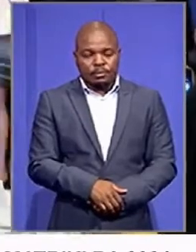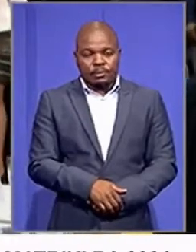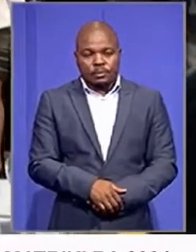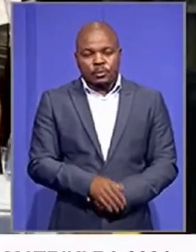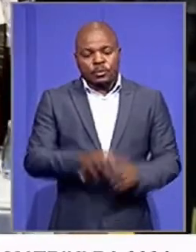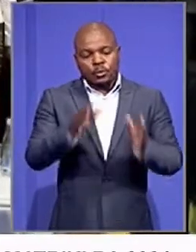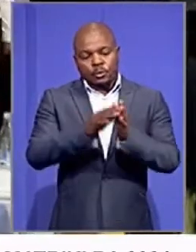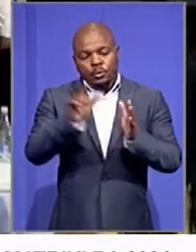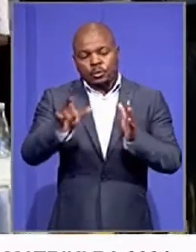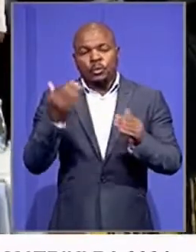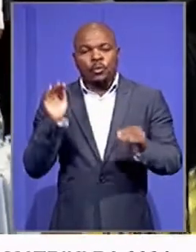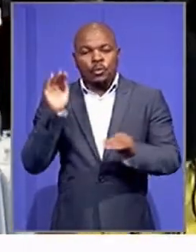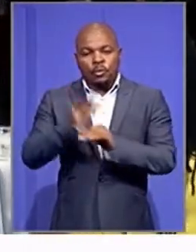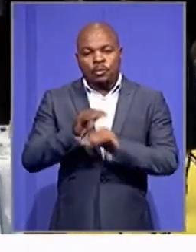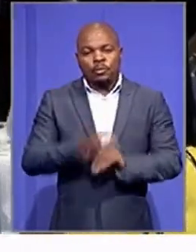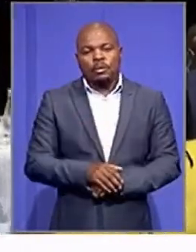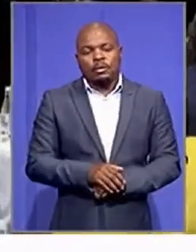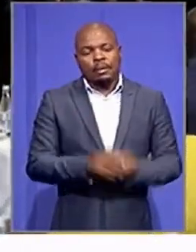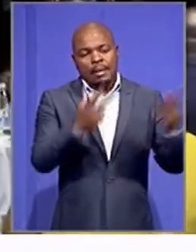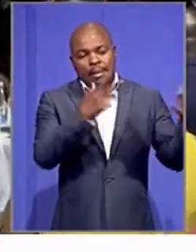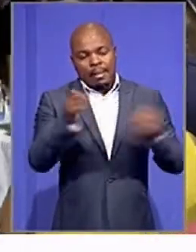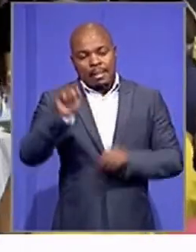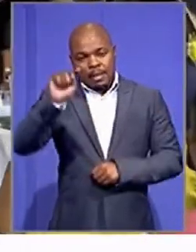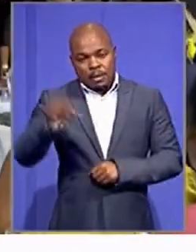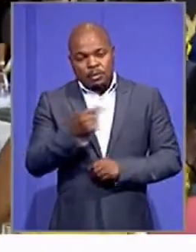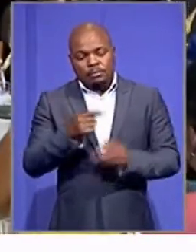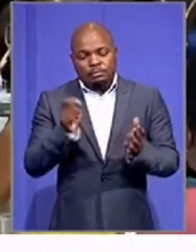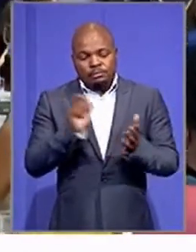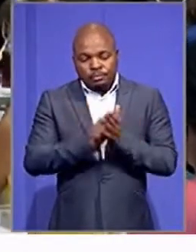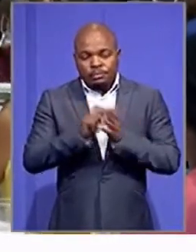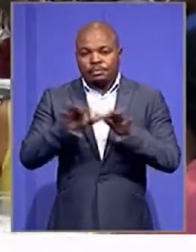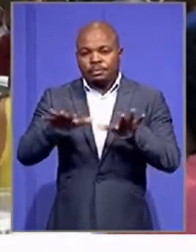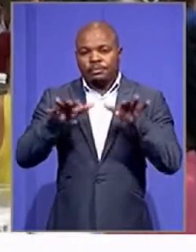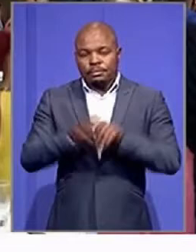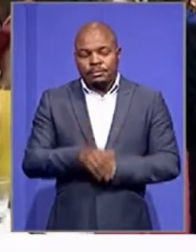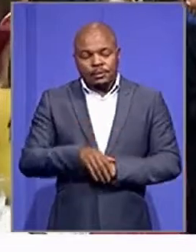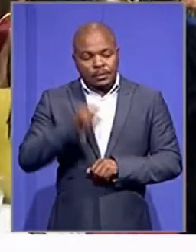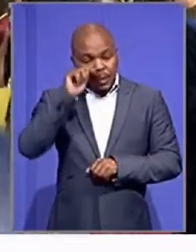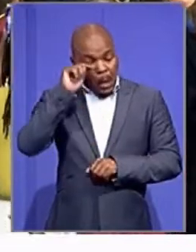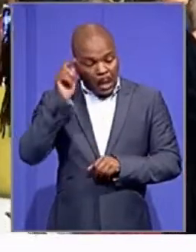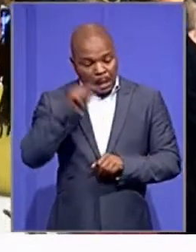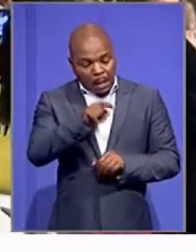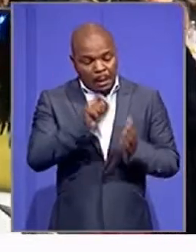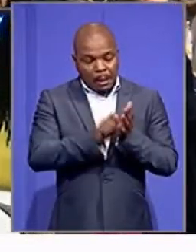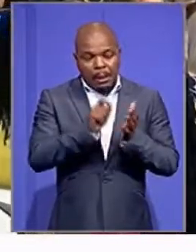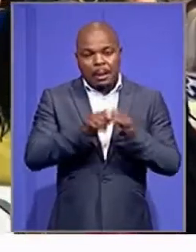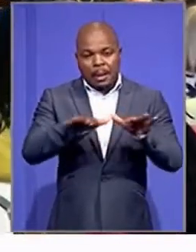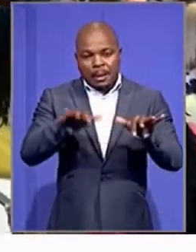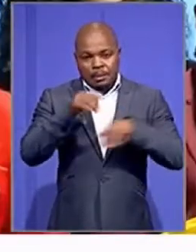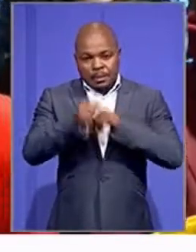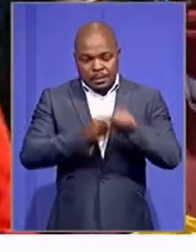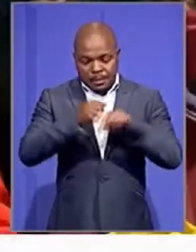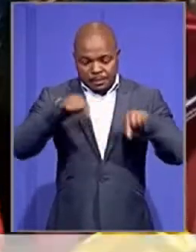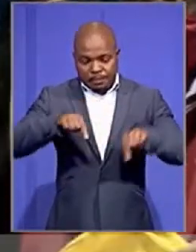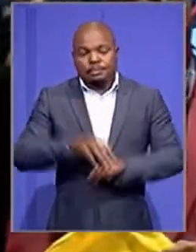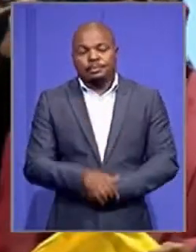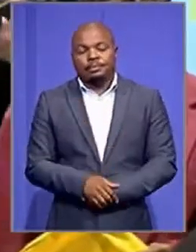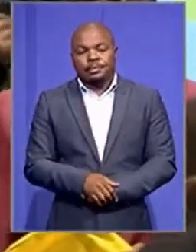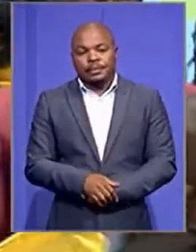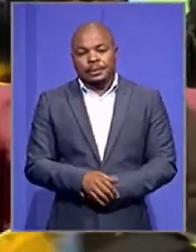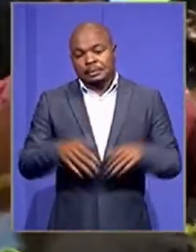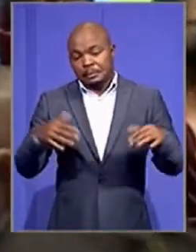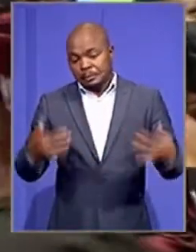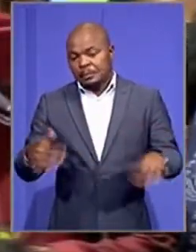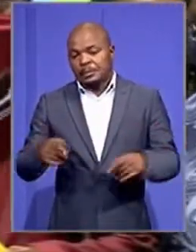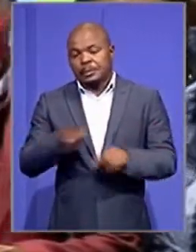Ke barutwana ba go feta dikete tse magolo seswai ba mphato wa maramatlou ba bangwe di le go ditlhatlhobo tsa mafelo a ngwagola. Seo se